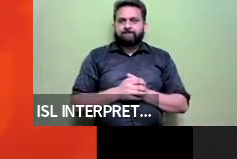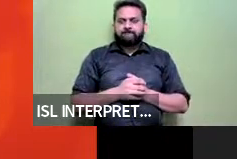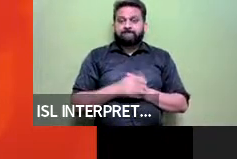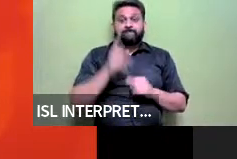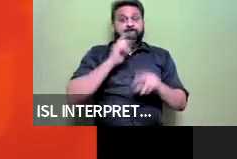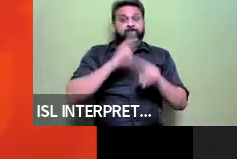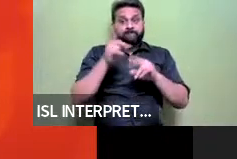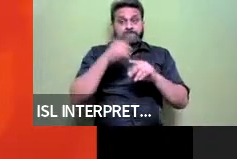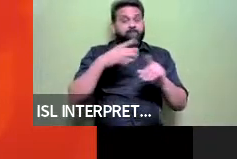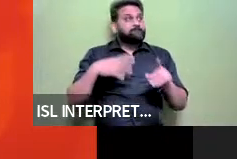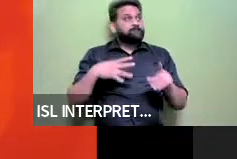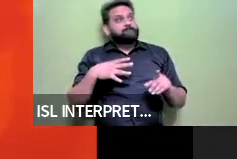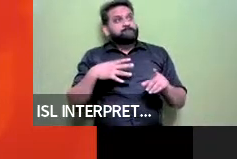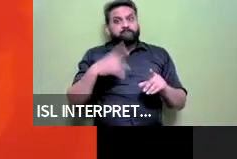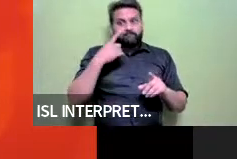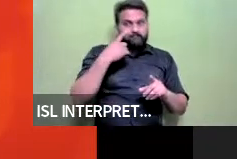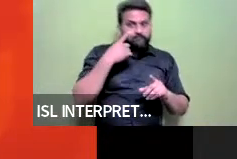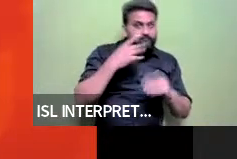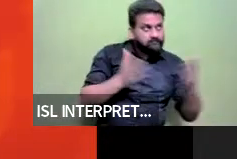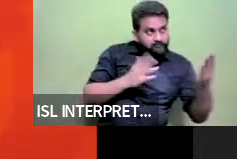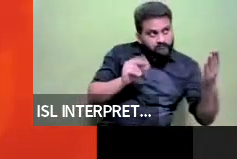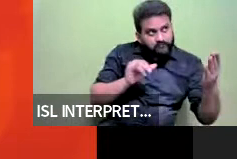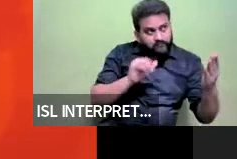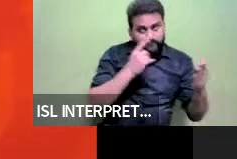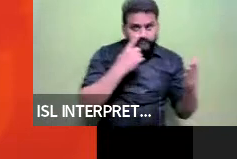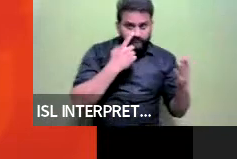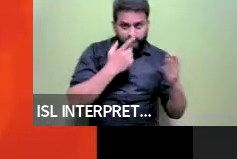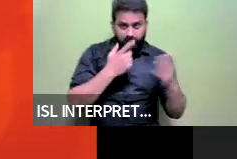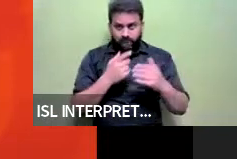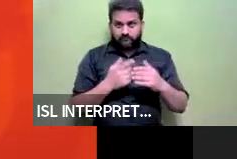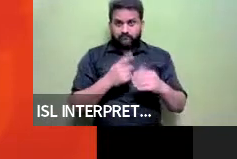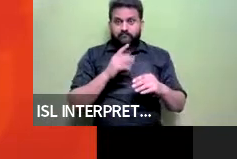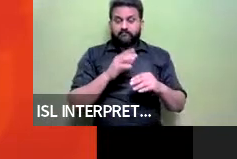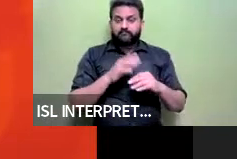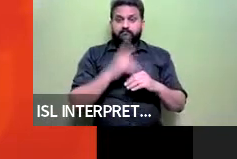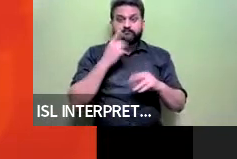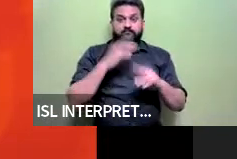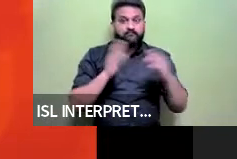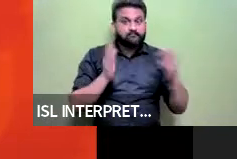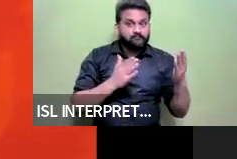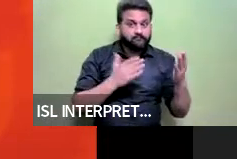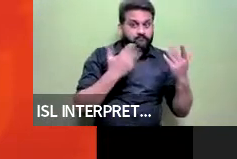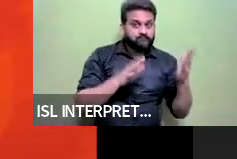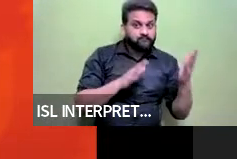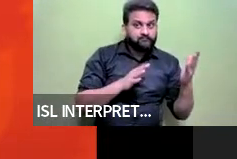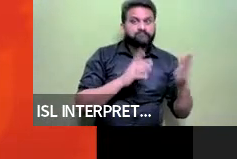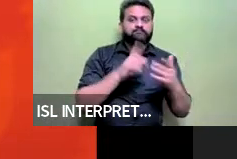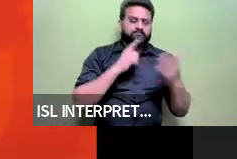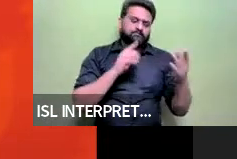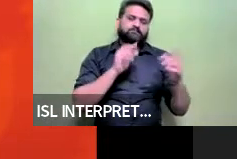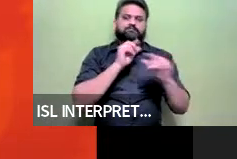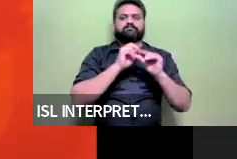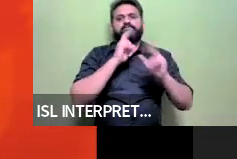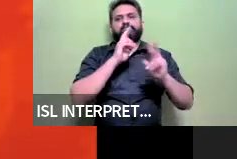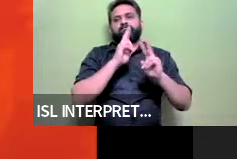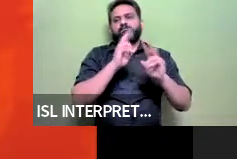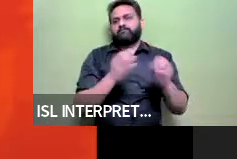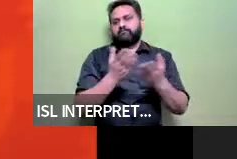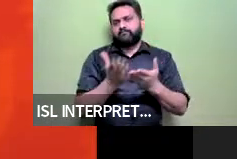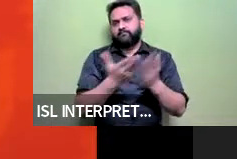you can wait for that, and you see that they are turning, and once they reach to the page, you can paste your sentence like that.